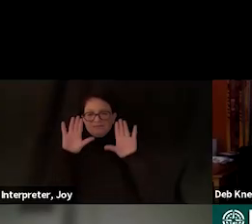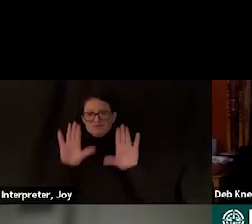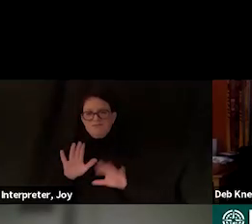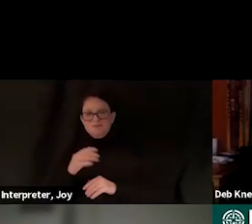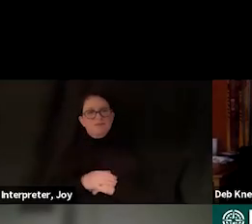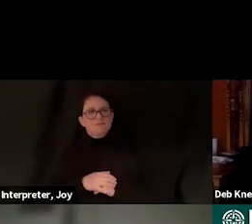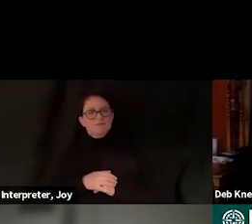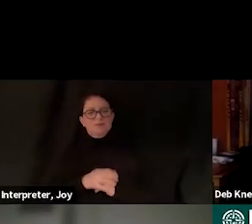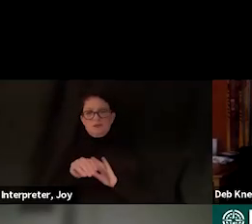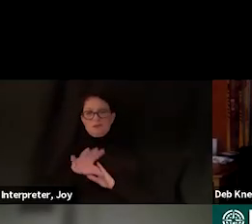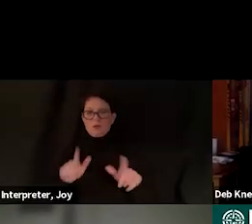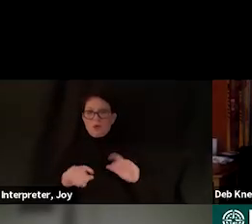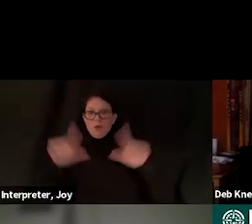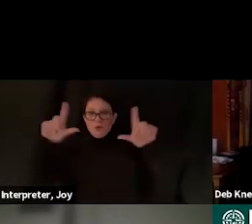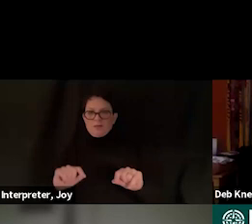longer.